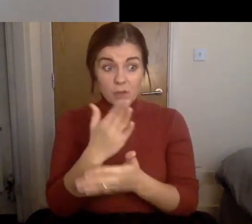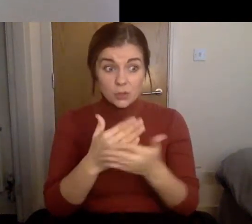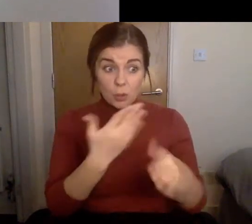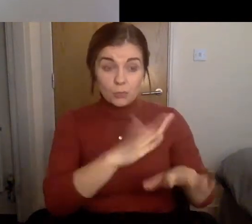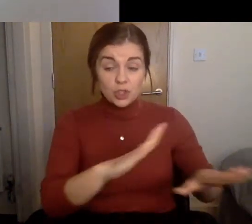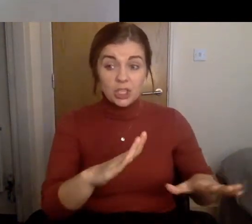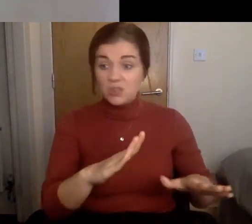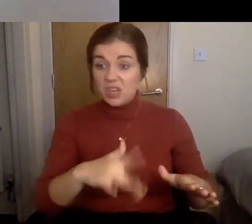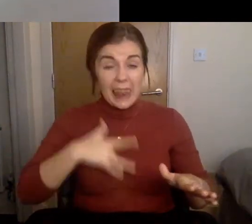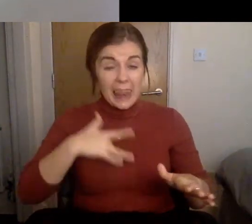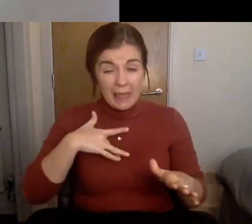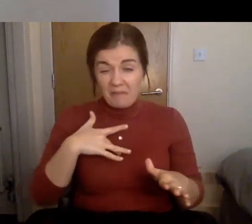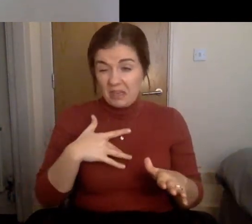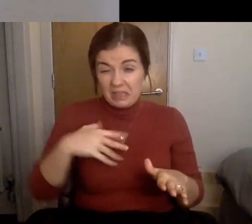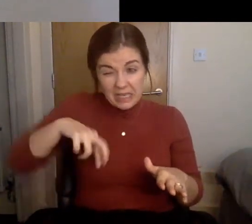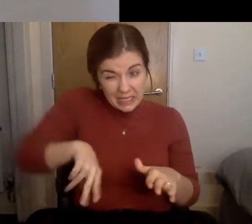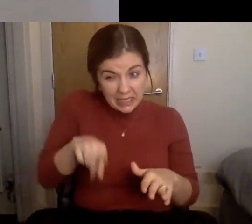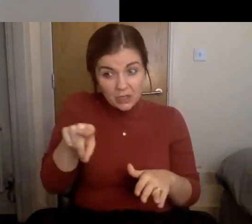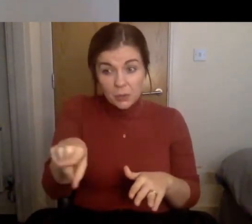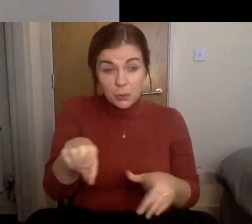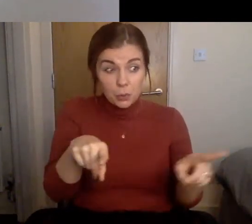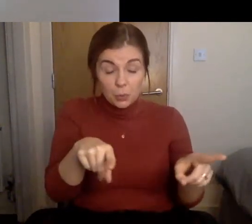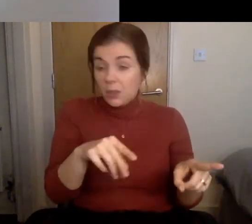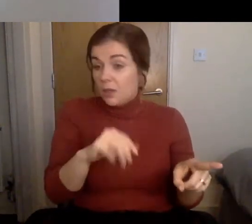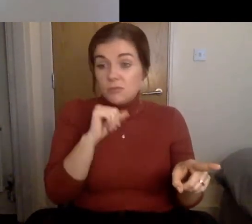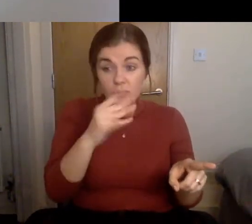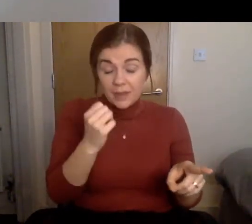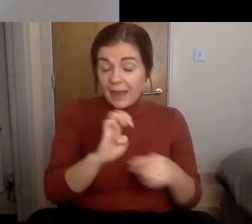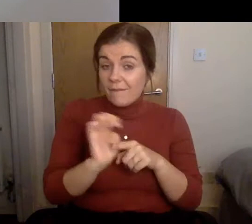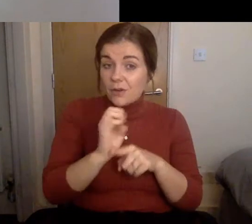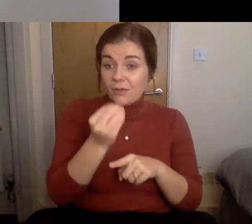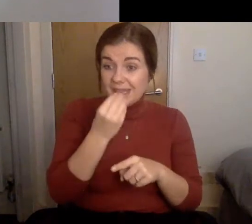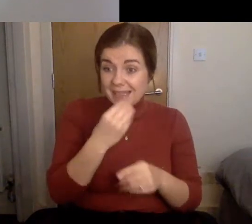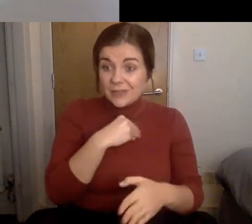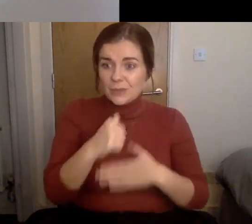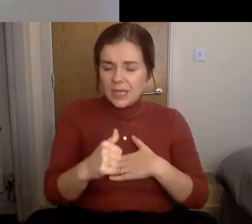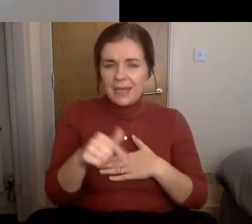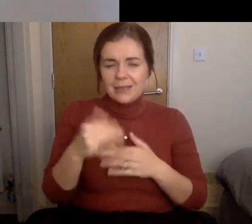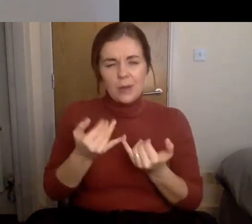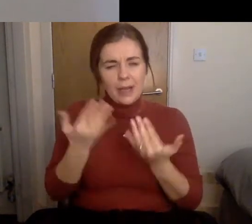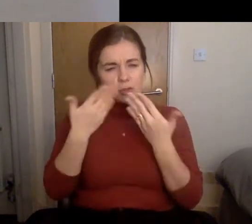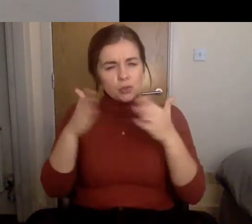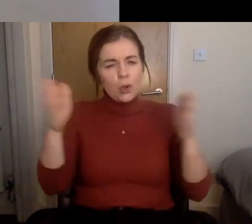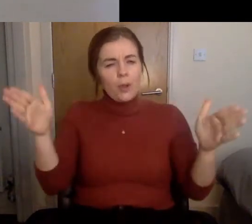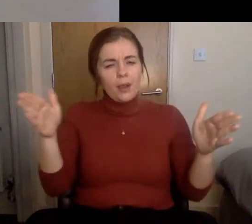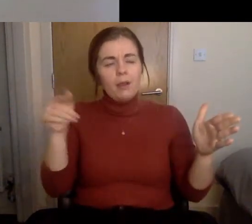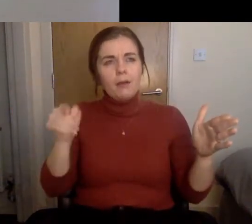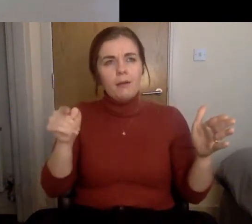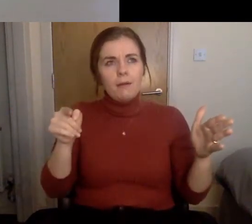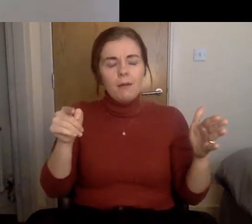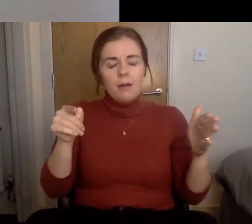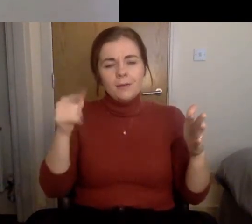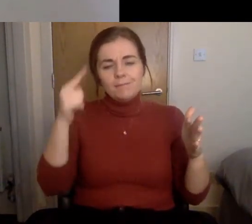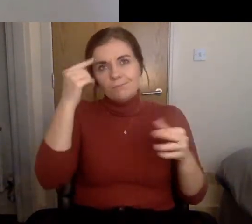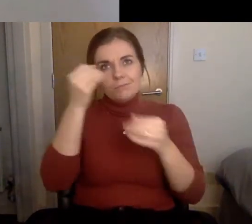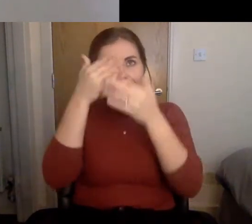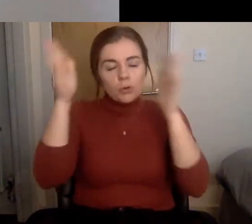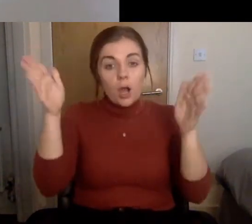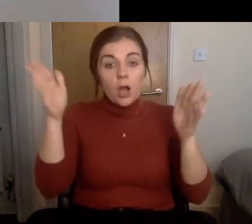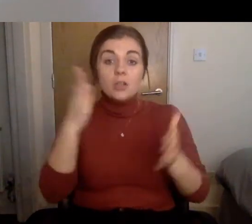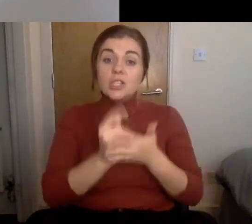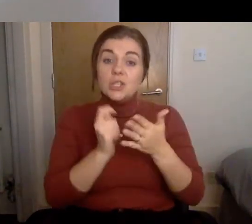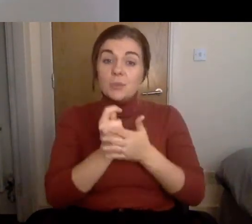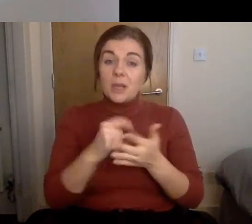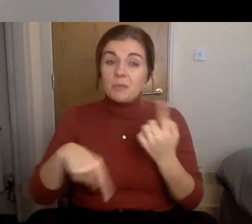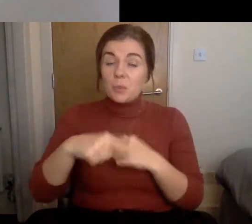who literally don't have enough to eat today. So yeah, kind of broadening that out of, just as you say, we can maybe be too hard